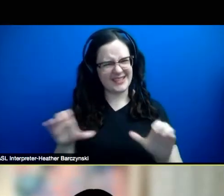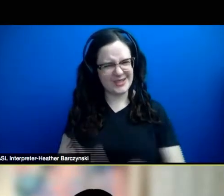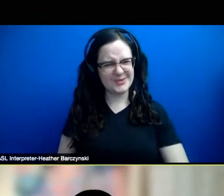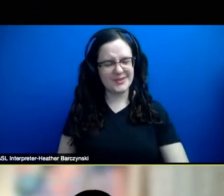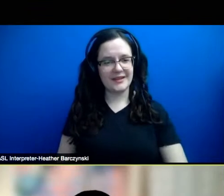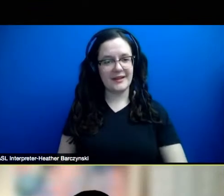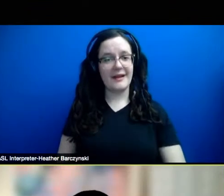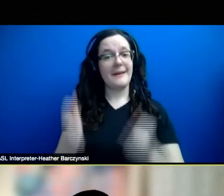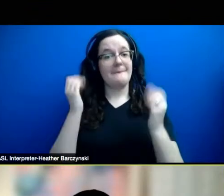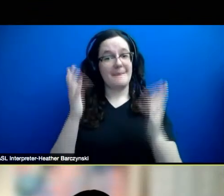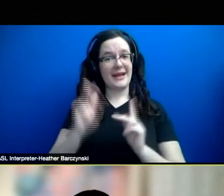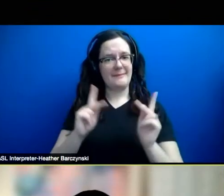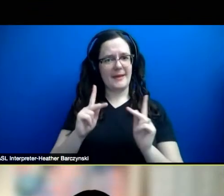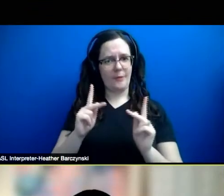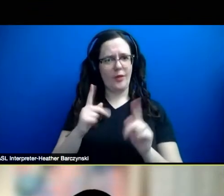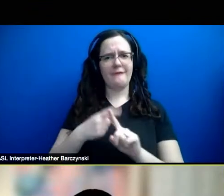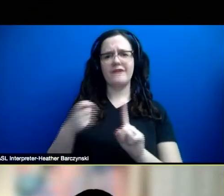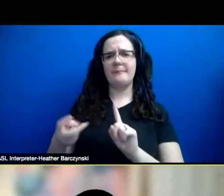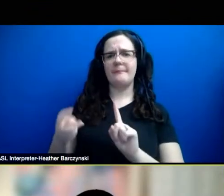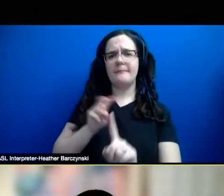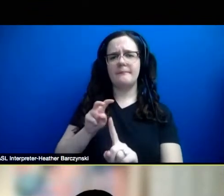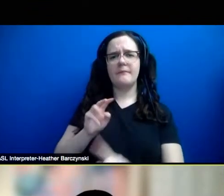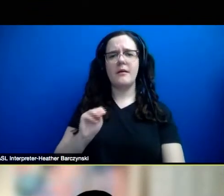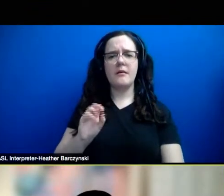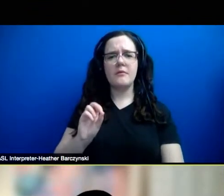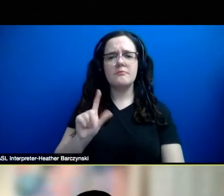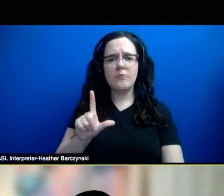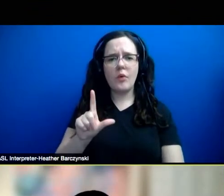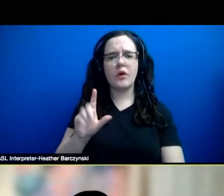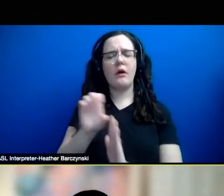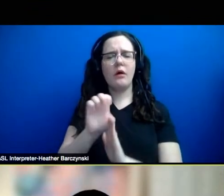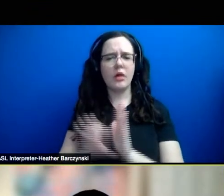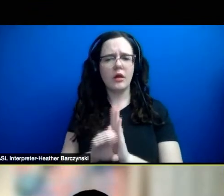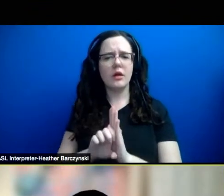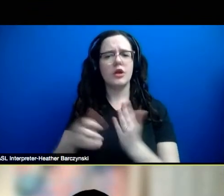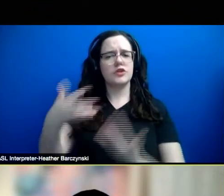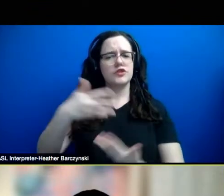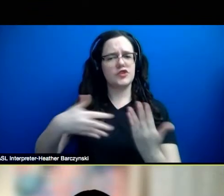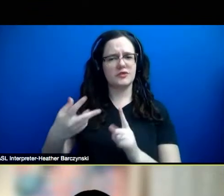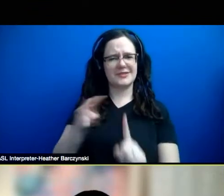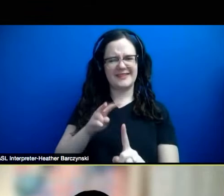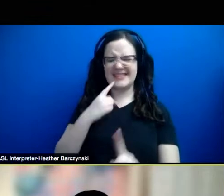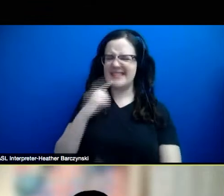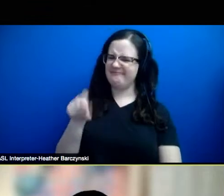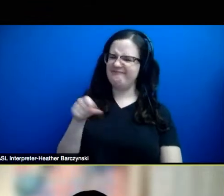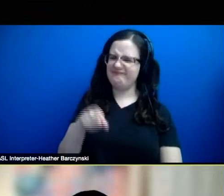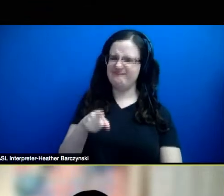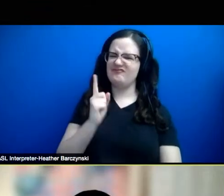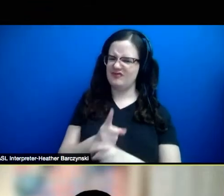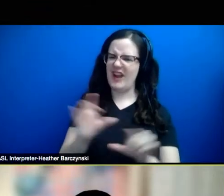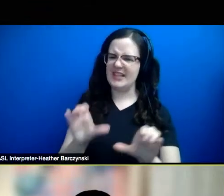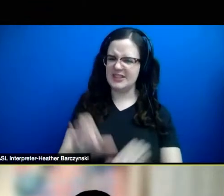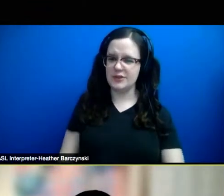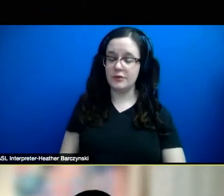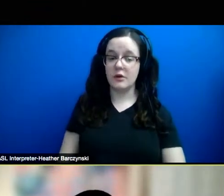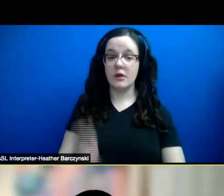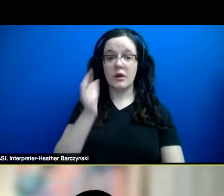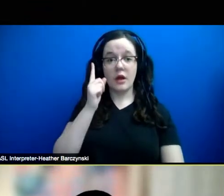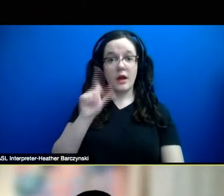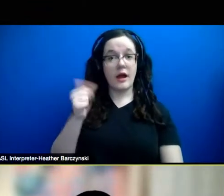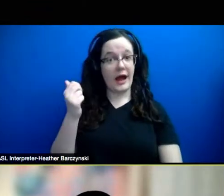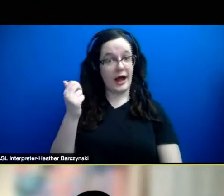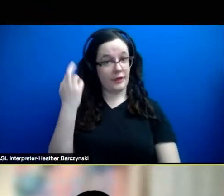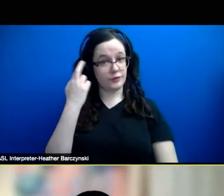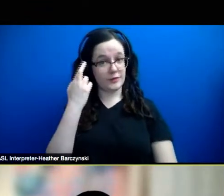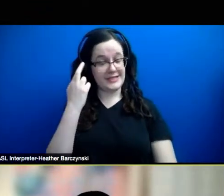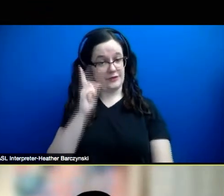do from a moral, social perspective. But there's also reasons that it's the right thing to do, because the more government entities